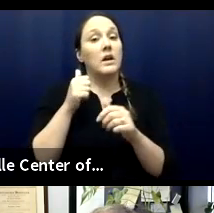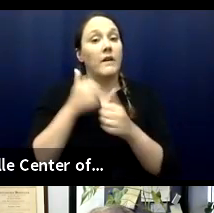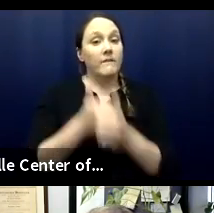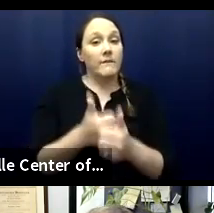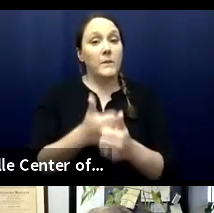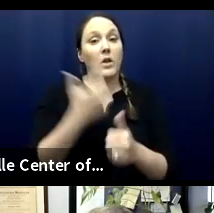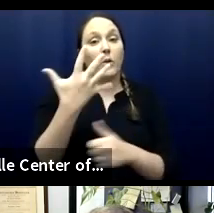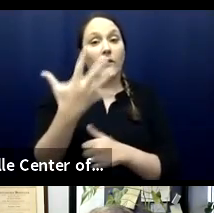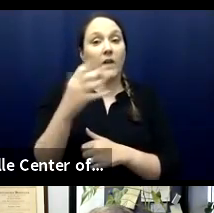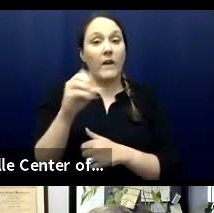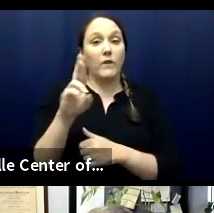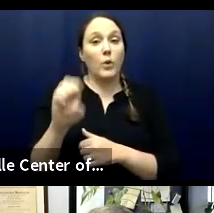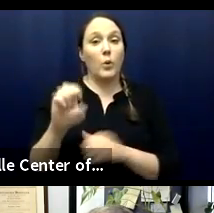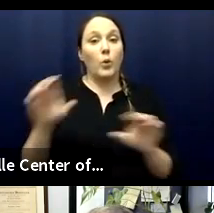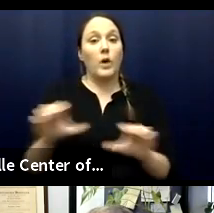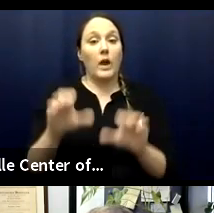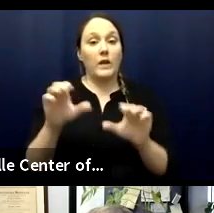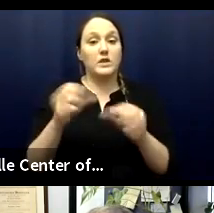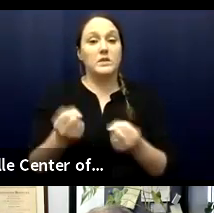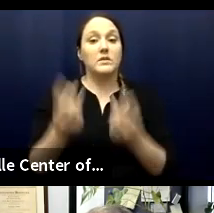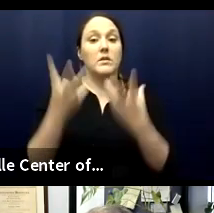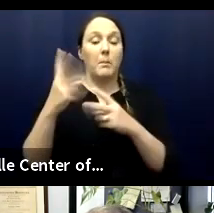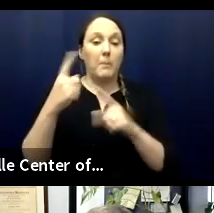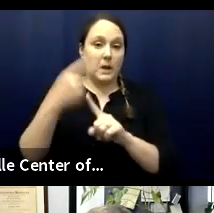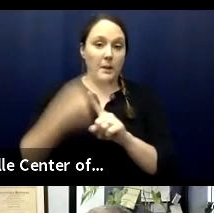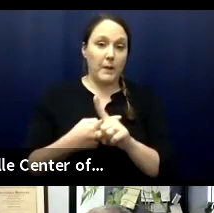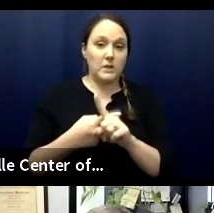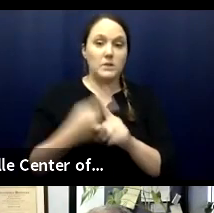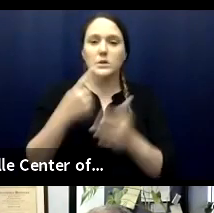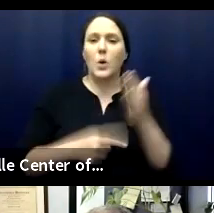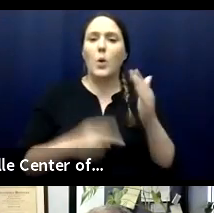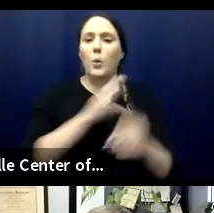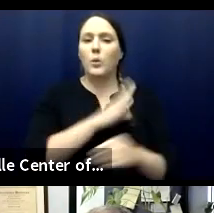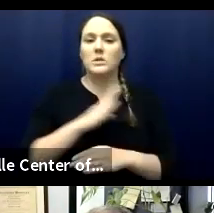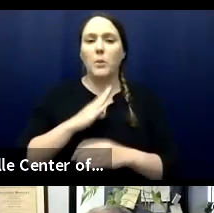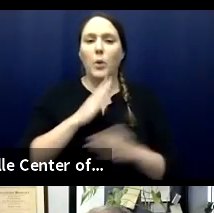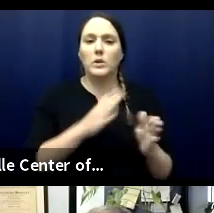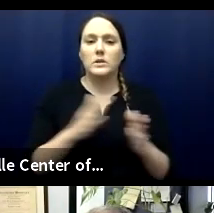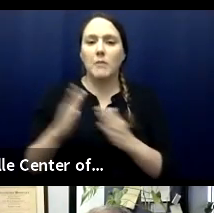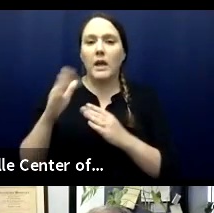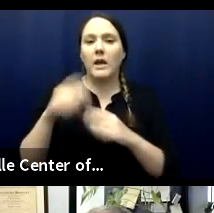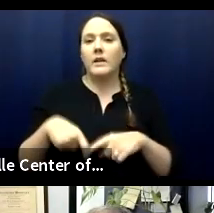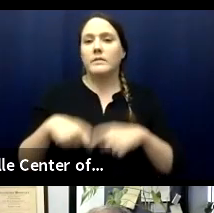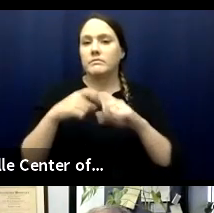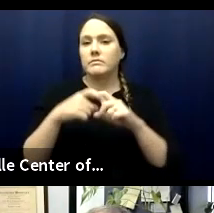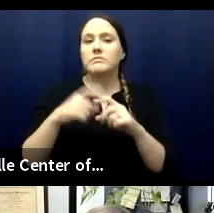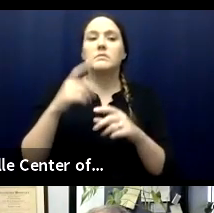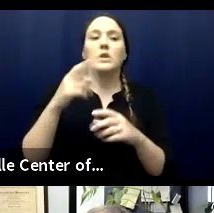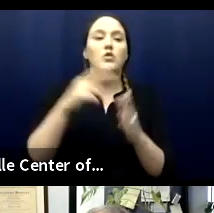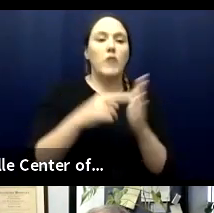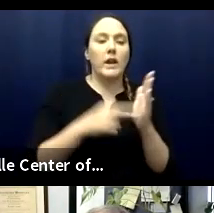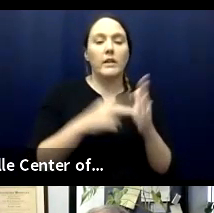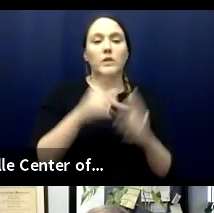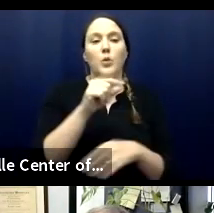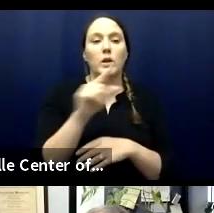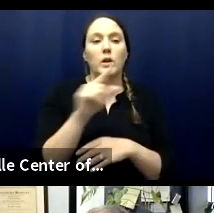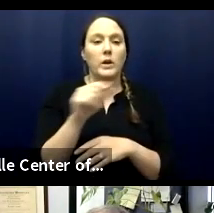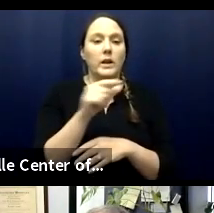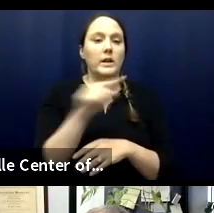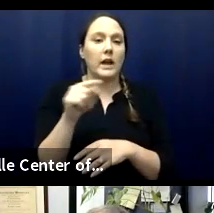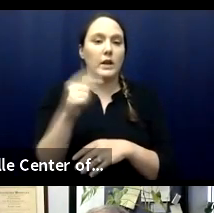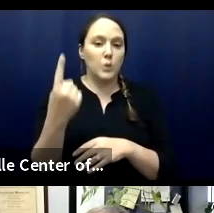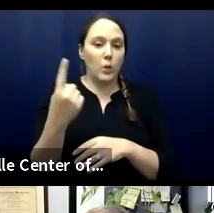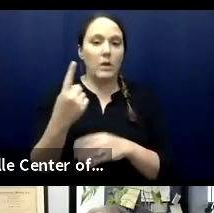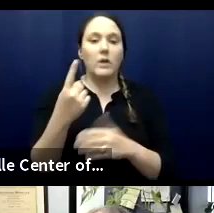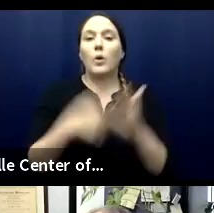many, many, many months. What exactly is the board's plan to lift or rescind Regulation 2020-1? What exactly